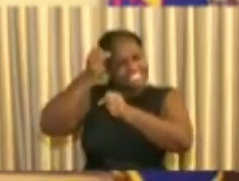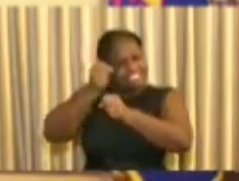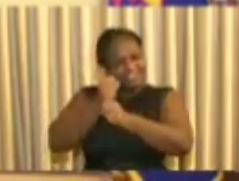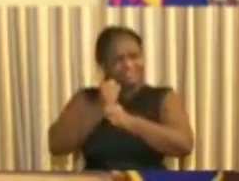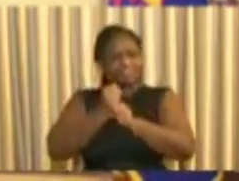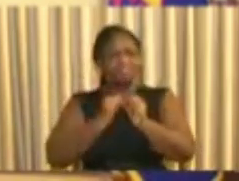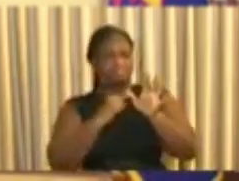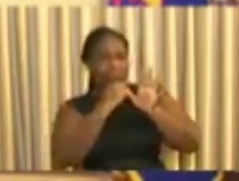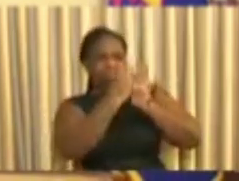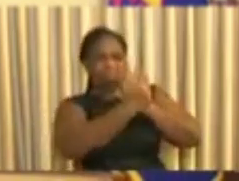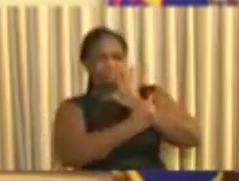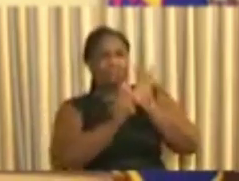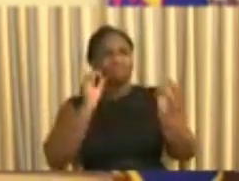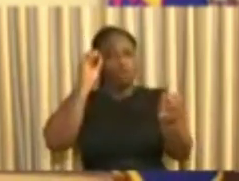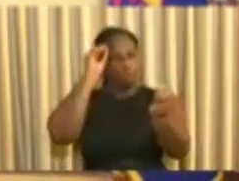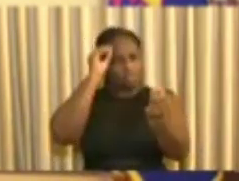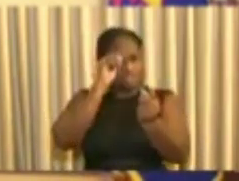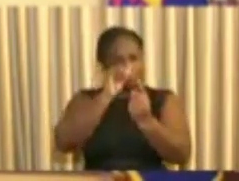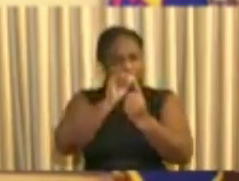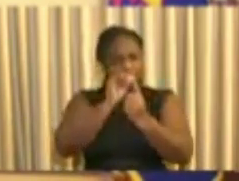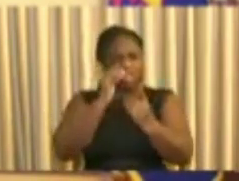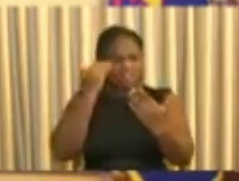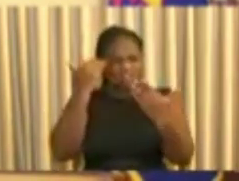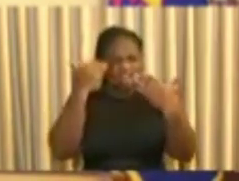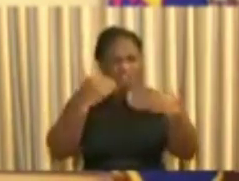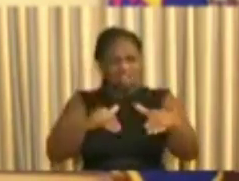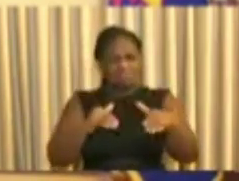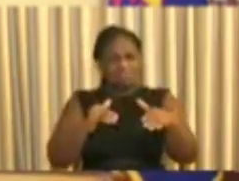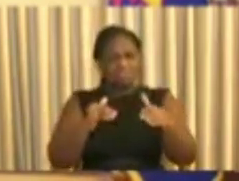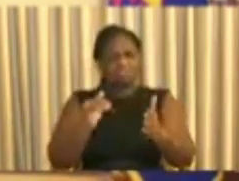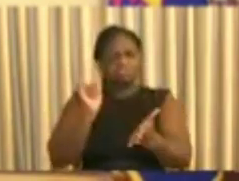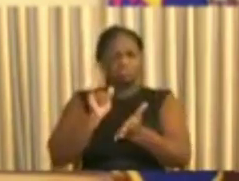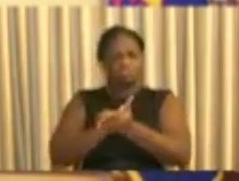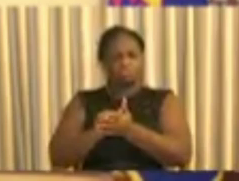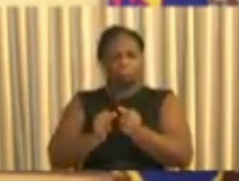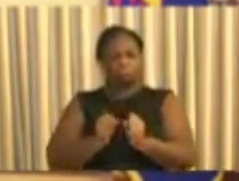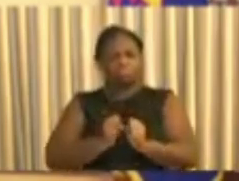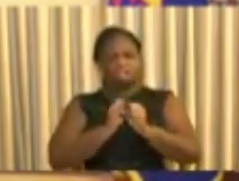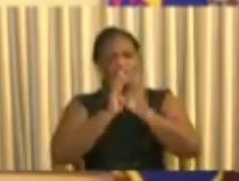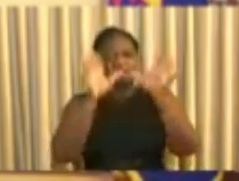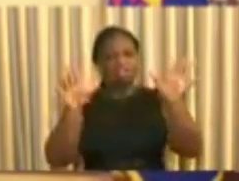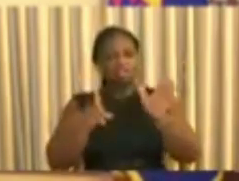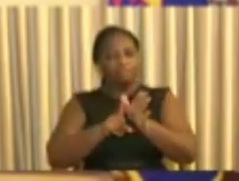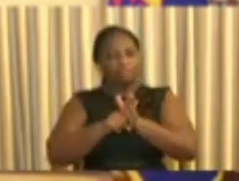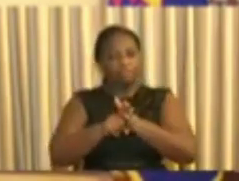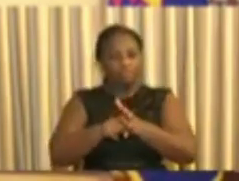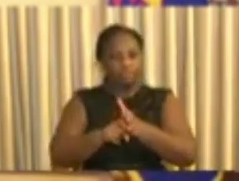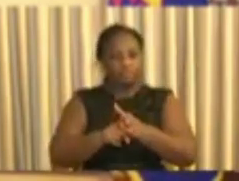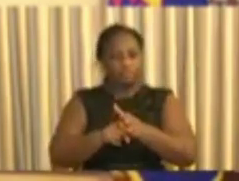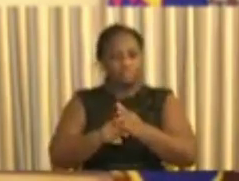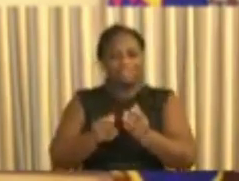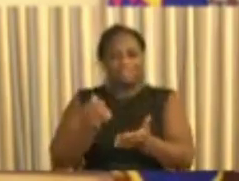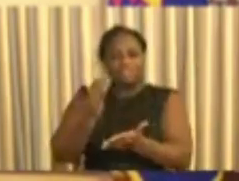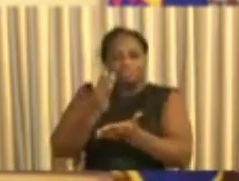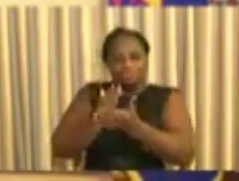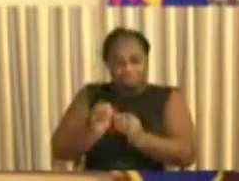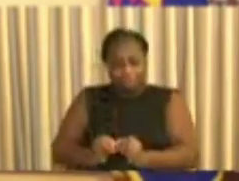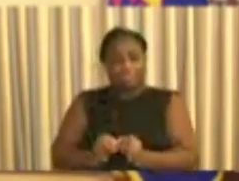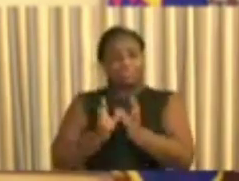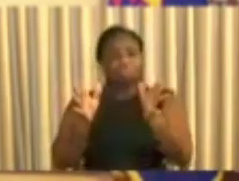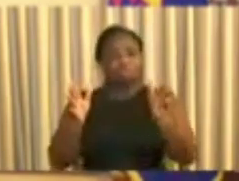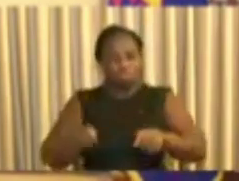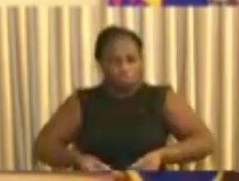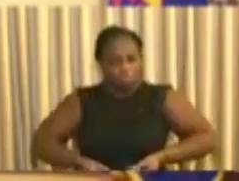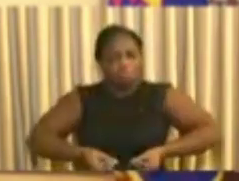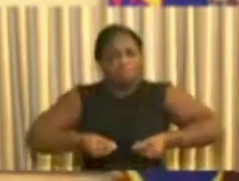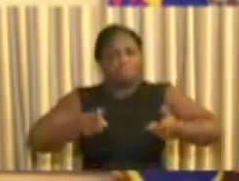key objectives: limit and stop the importation of the virus, contain its spread,